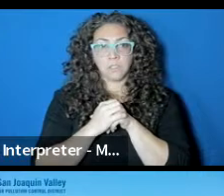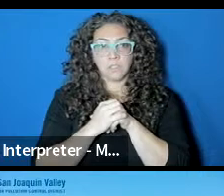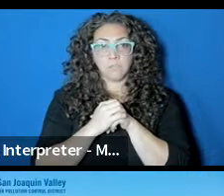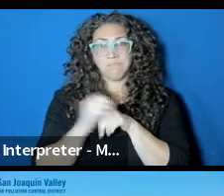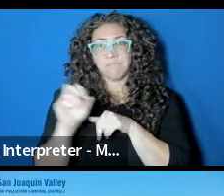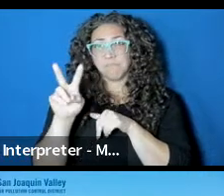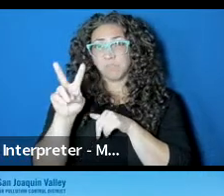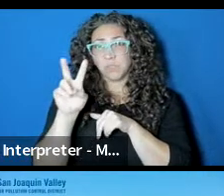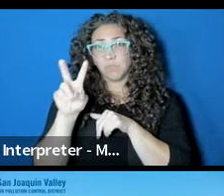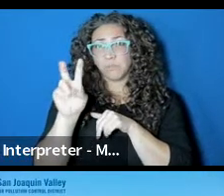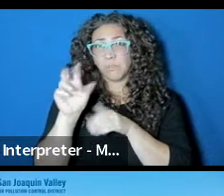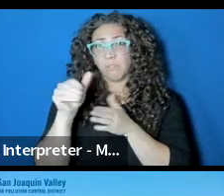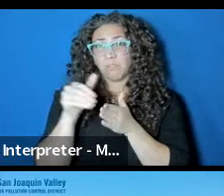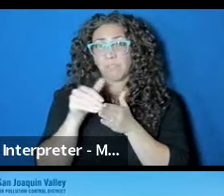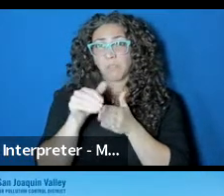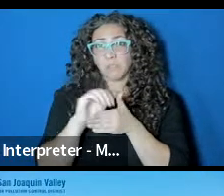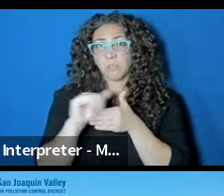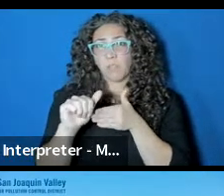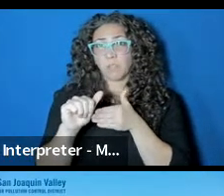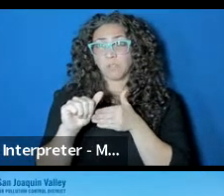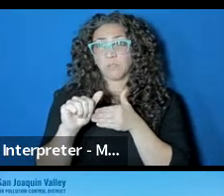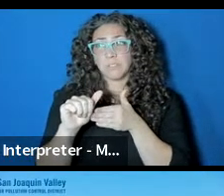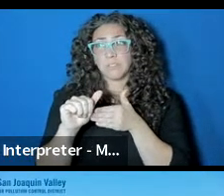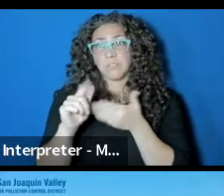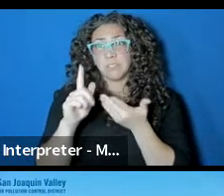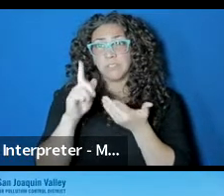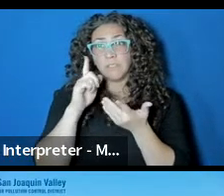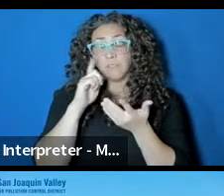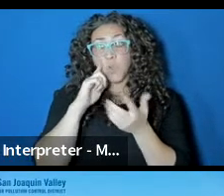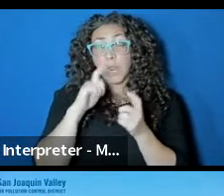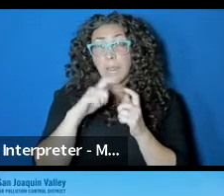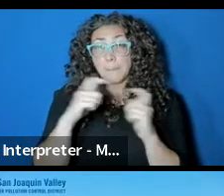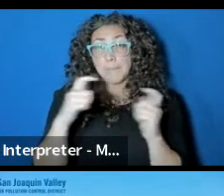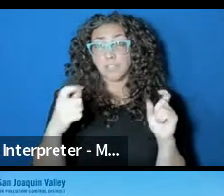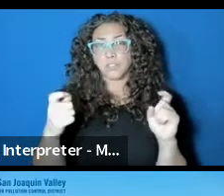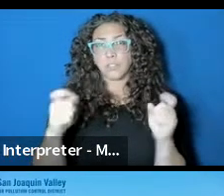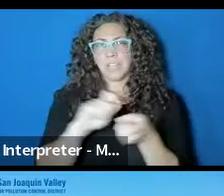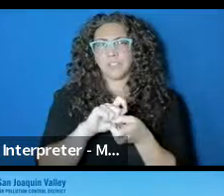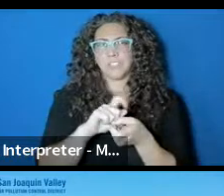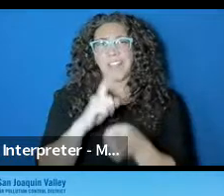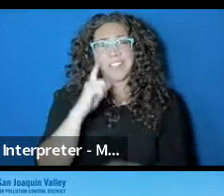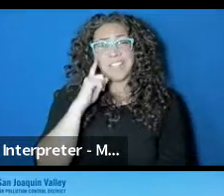$200,000 to make a big change like that, I think is